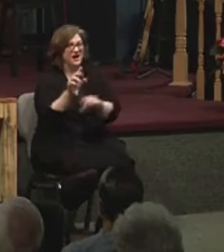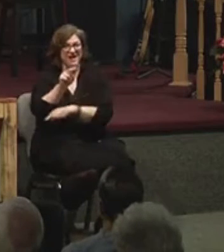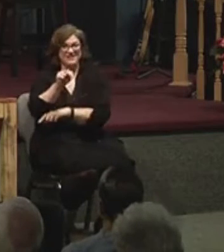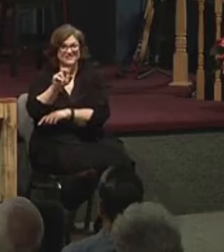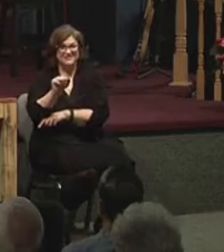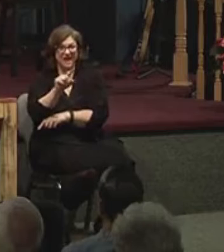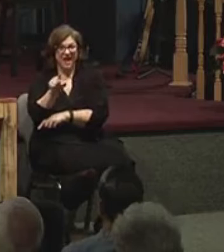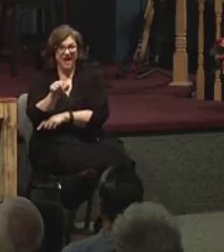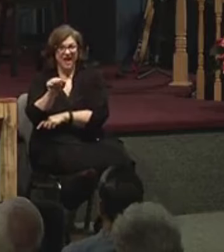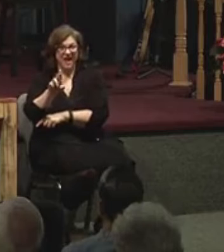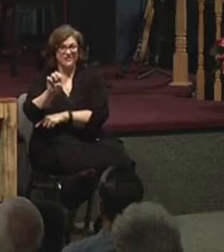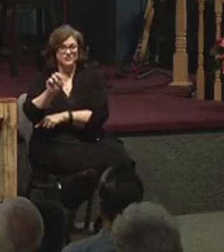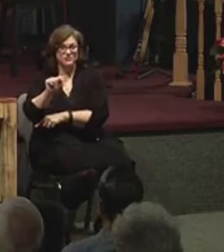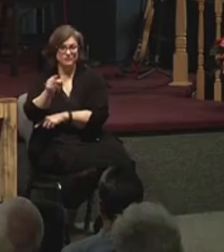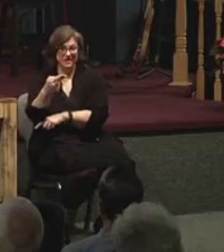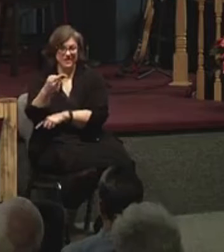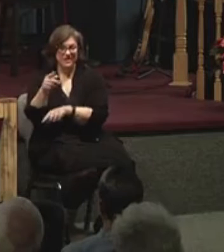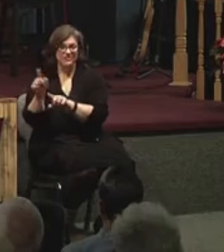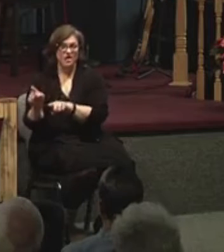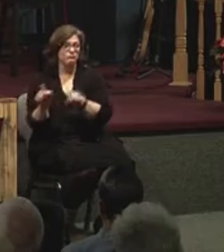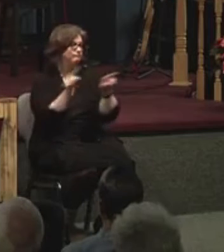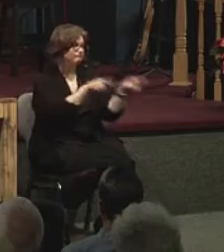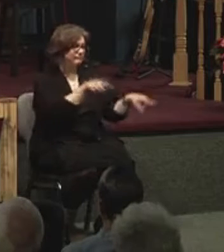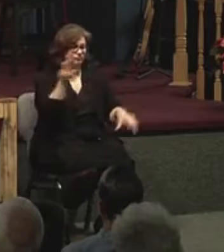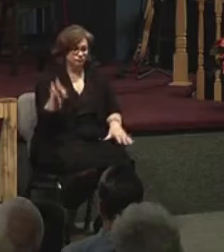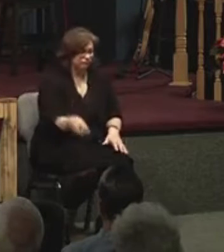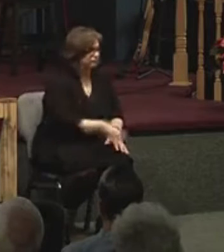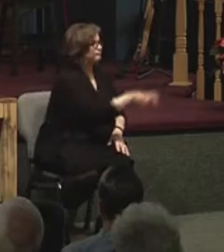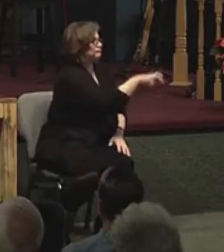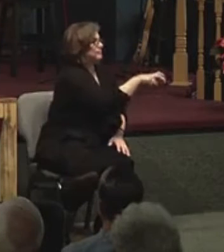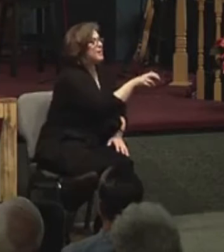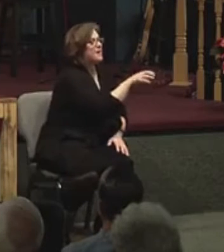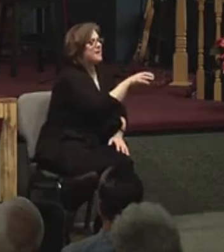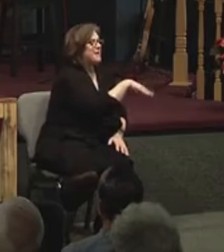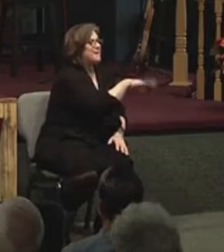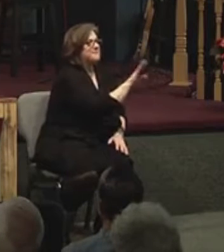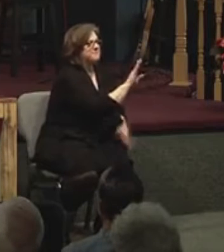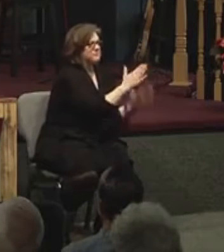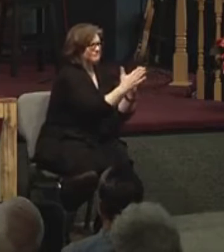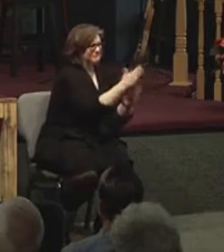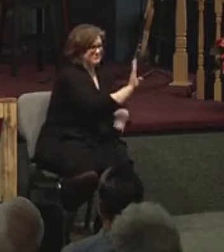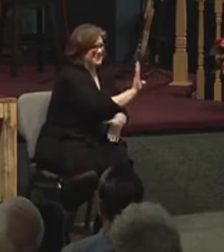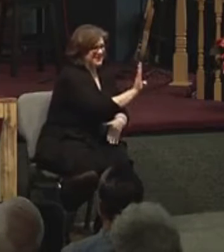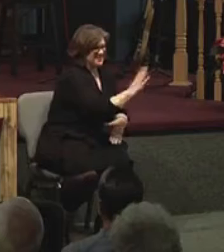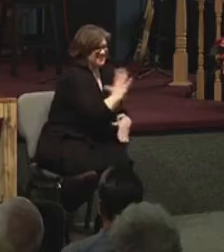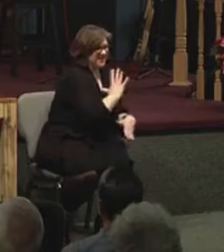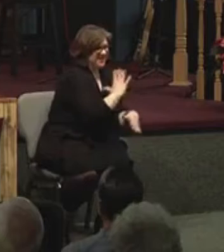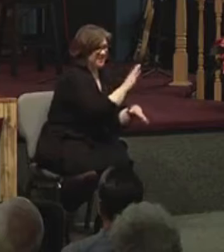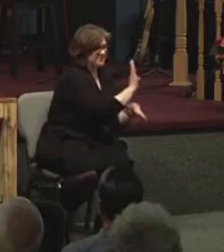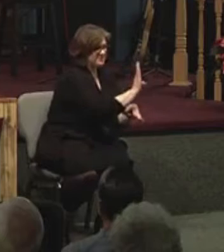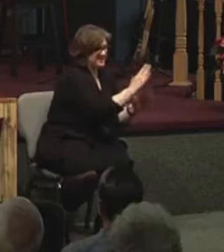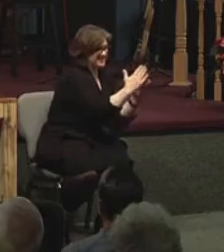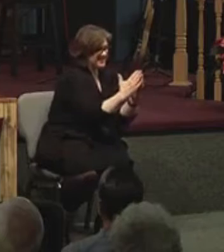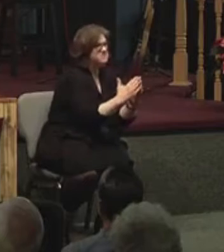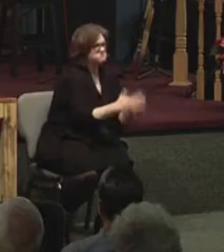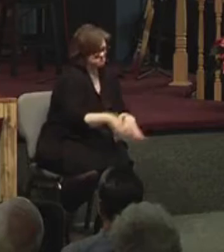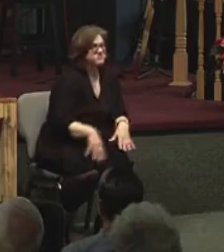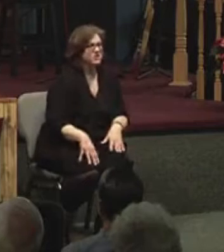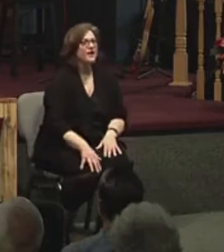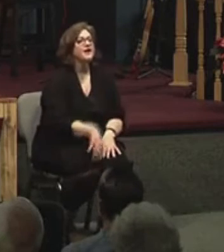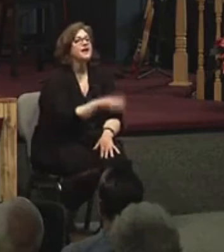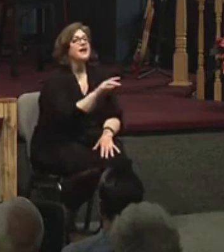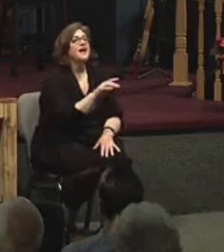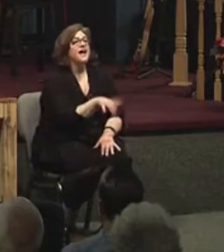of Nazareth in Galilee to Judea, to Bethlehem, the town of David, because he belonged to the house and line of